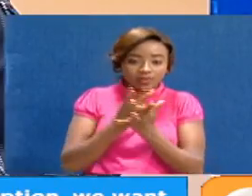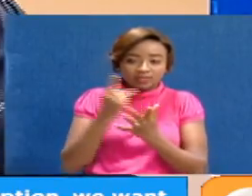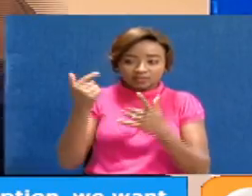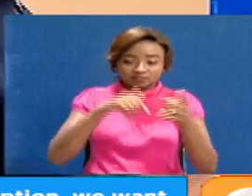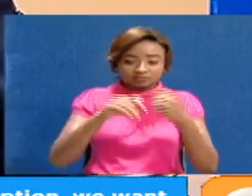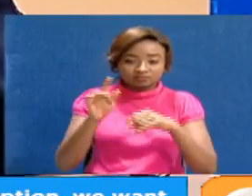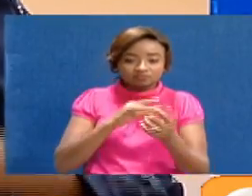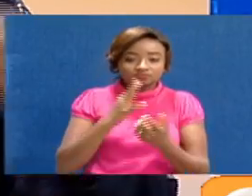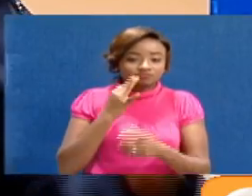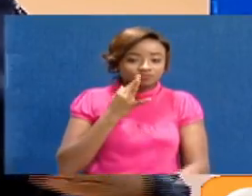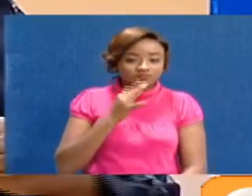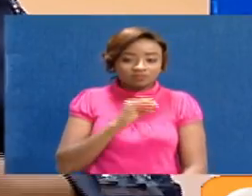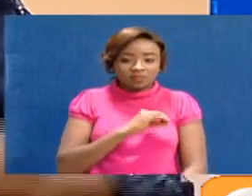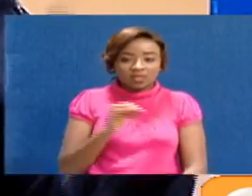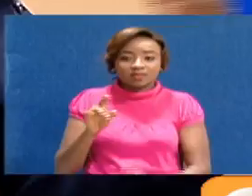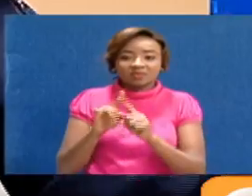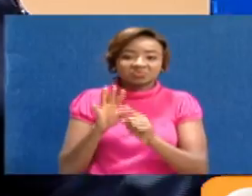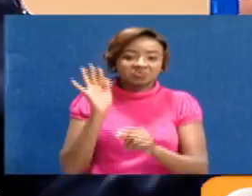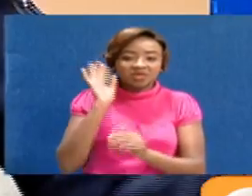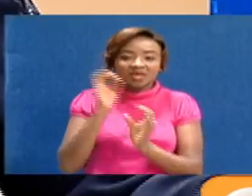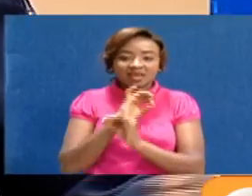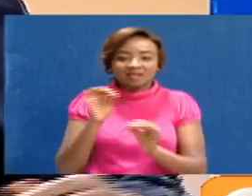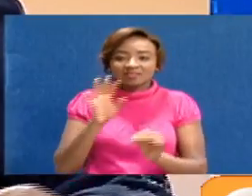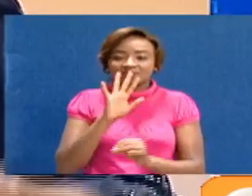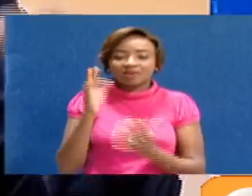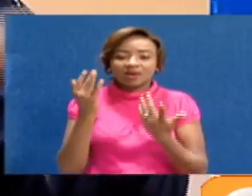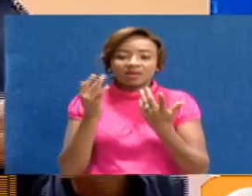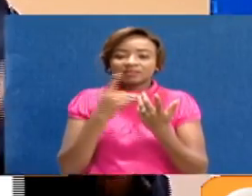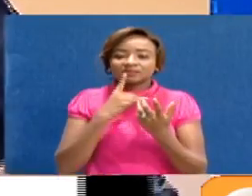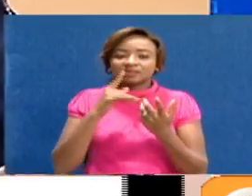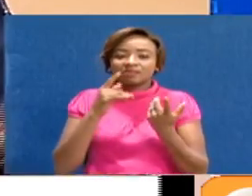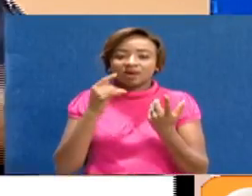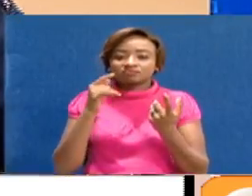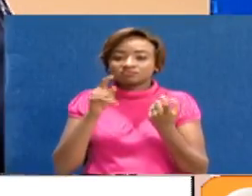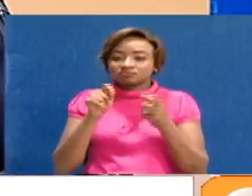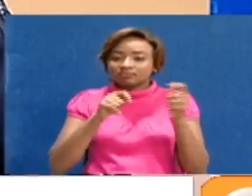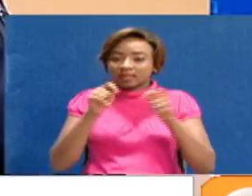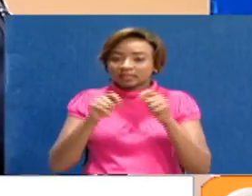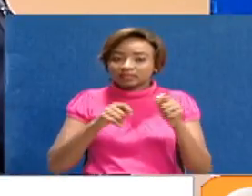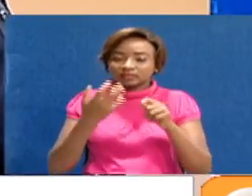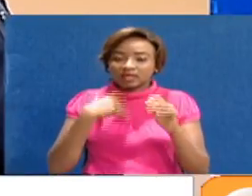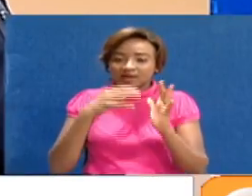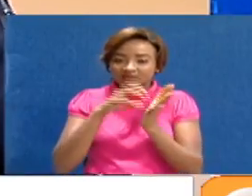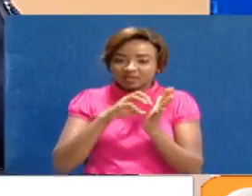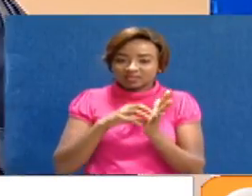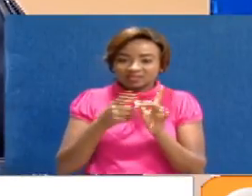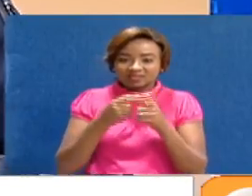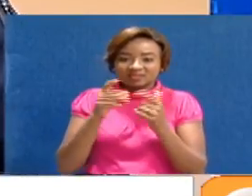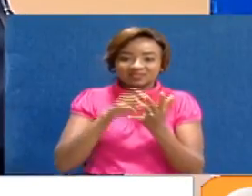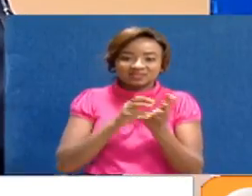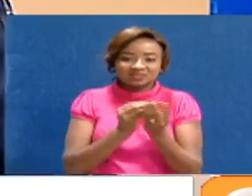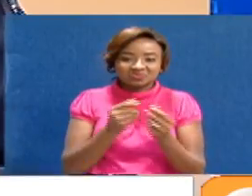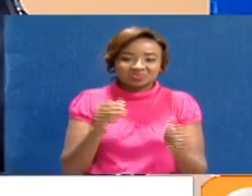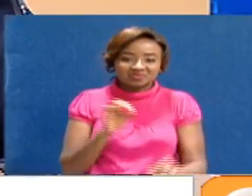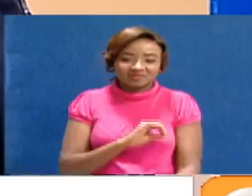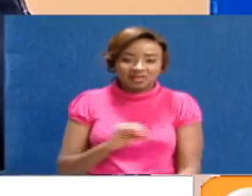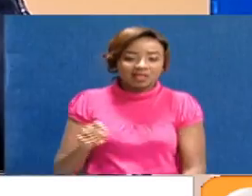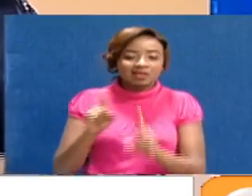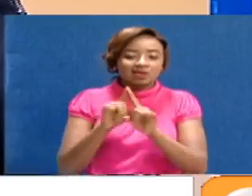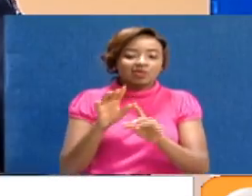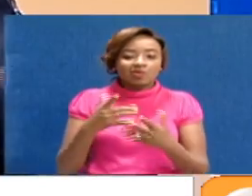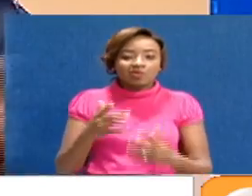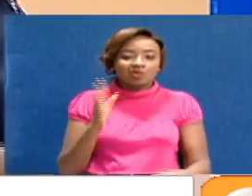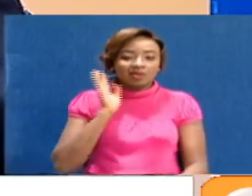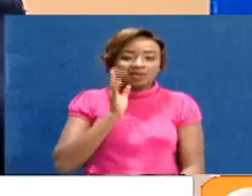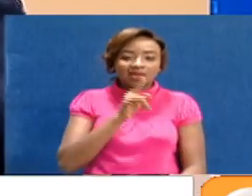day-to-day. We will not hear that the magistrate have got other cases that they are hearing and this case will have to stall. We will not hear that the